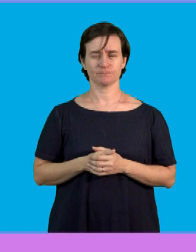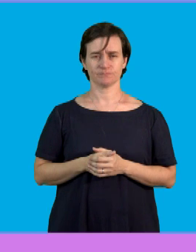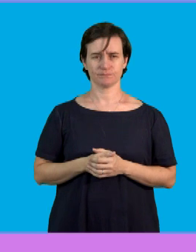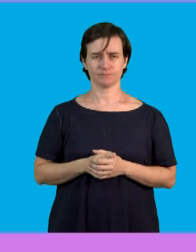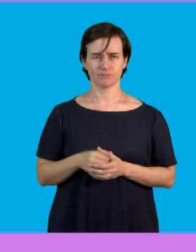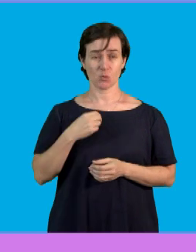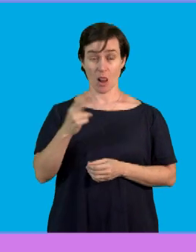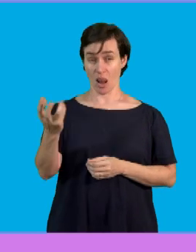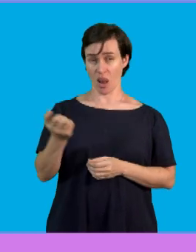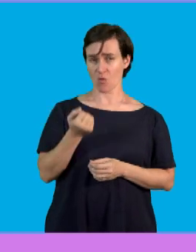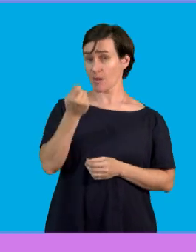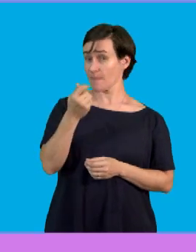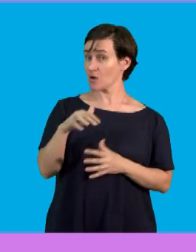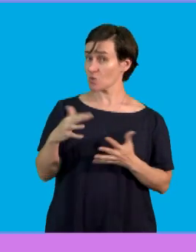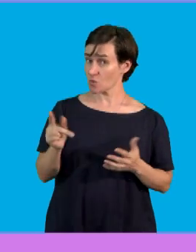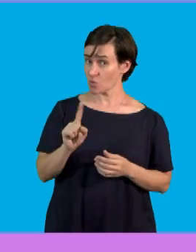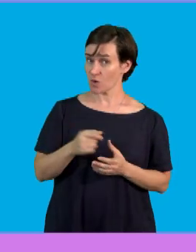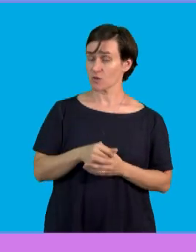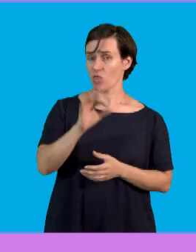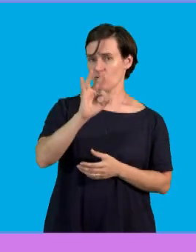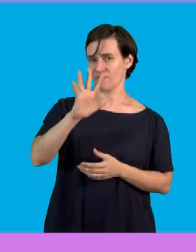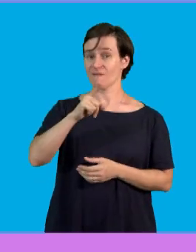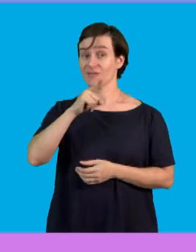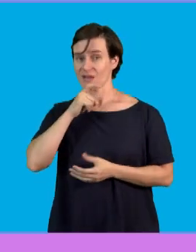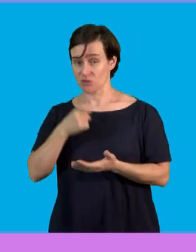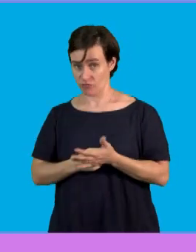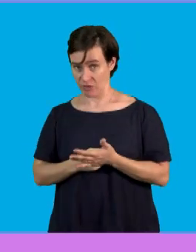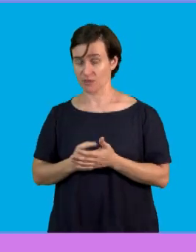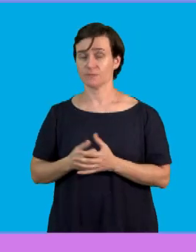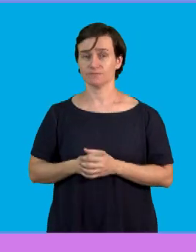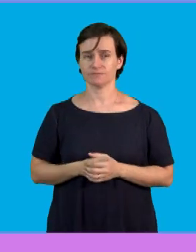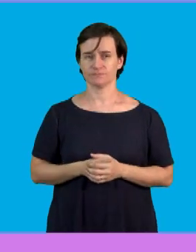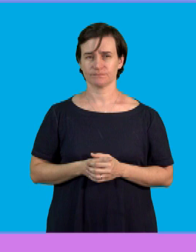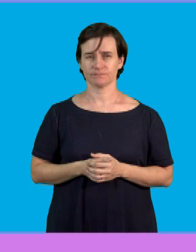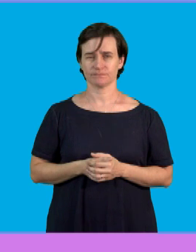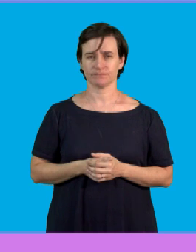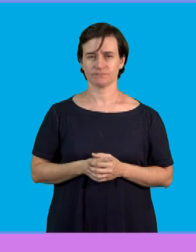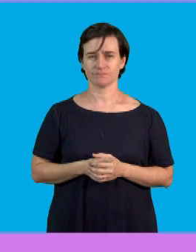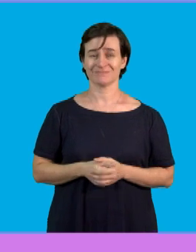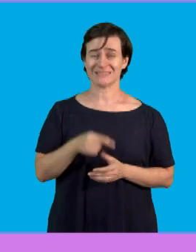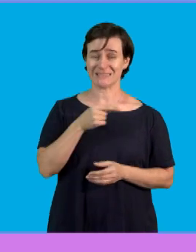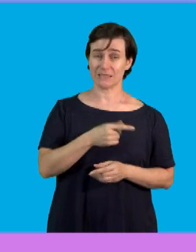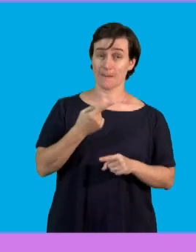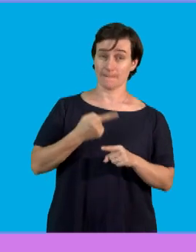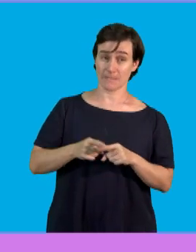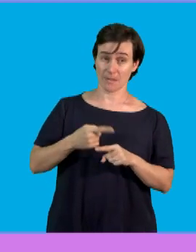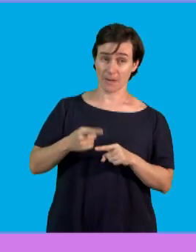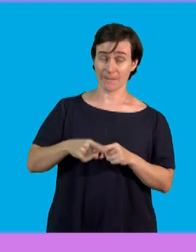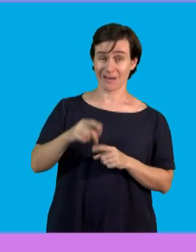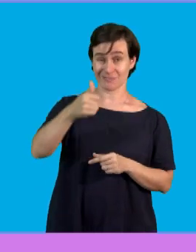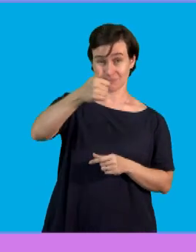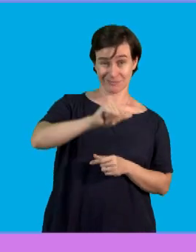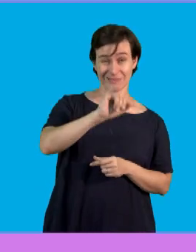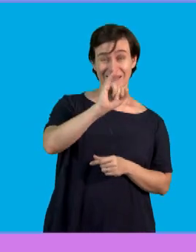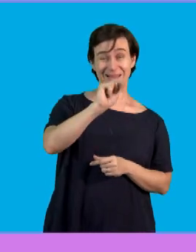loan amount. So this is what will be taken by Mr. Jones. Thereafter, he will pay the initial fee, of